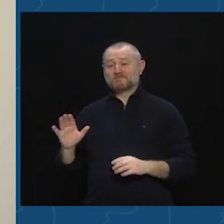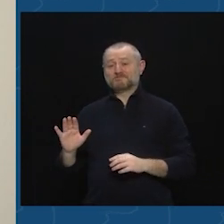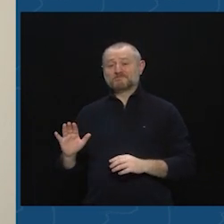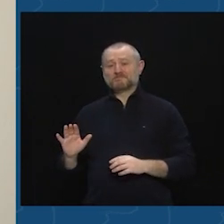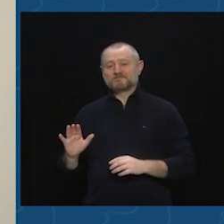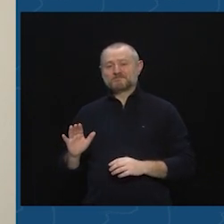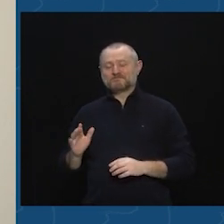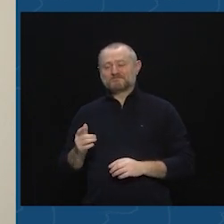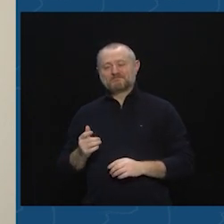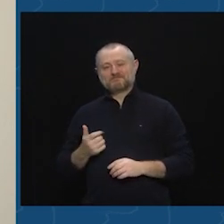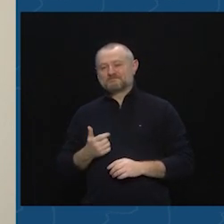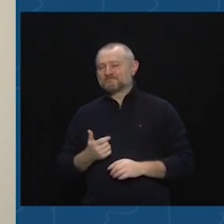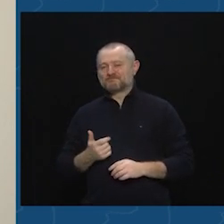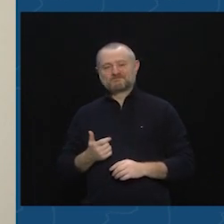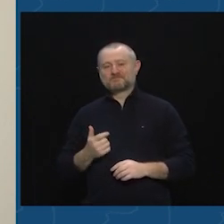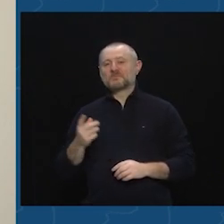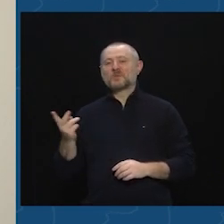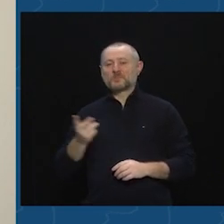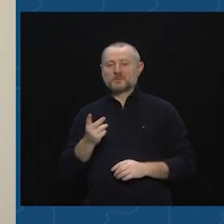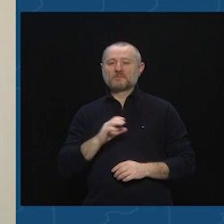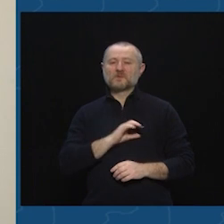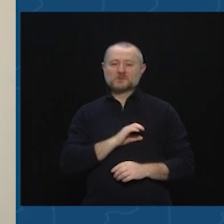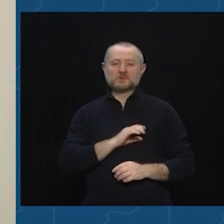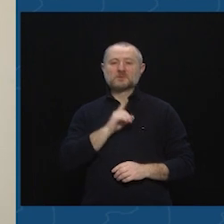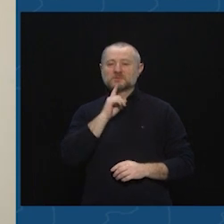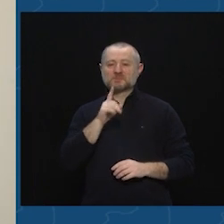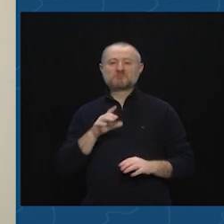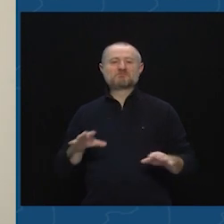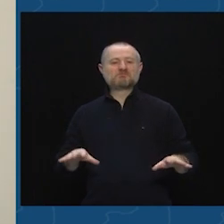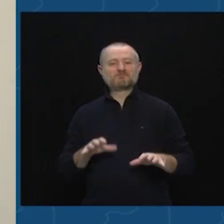utmost integrity and respect. They did everything that you